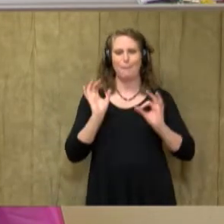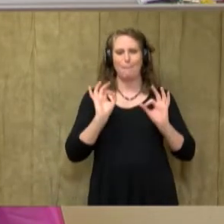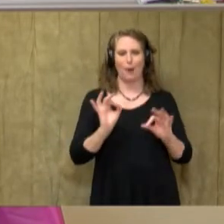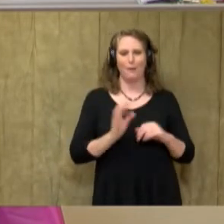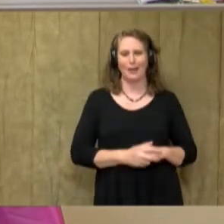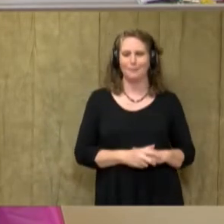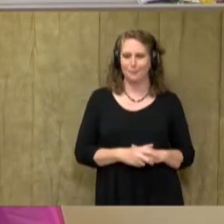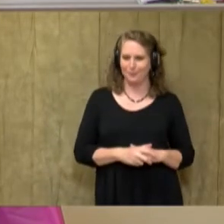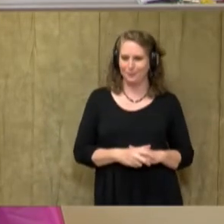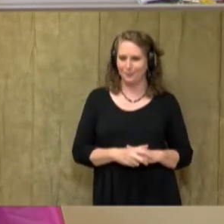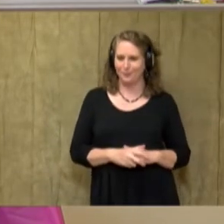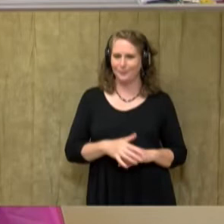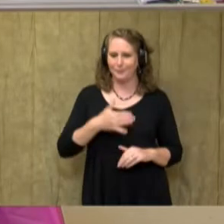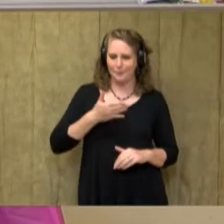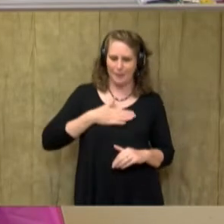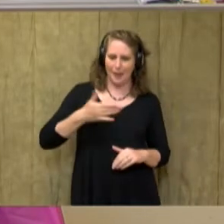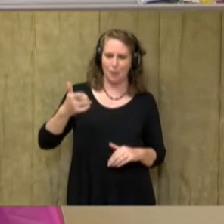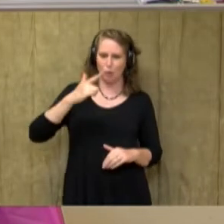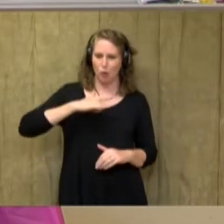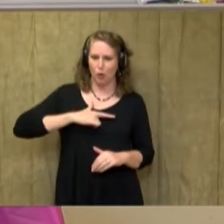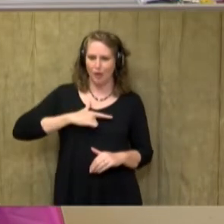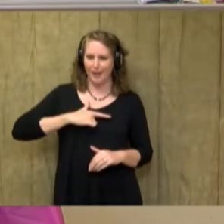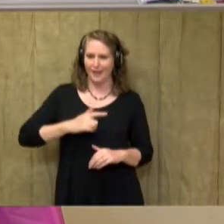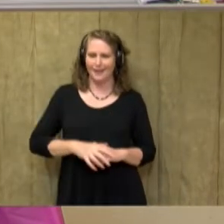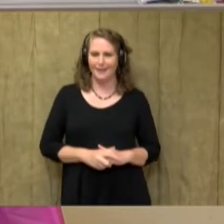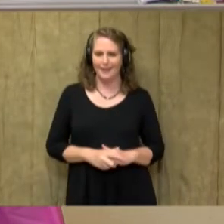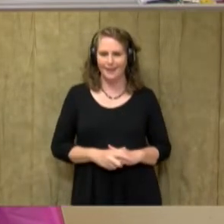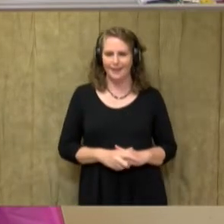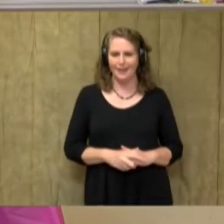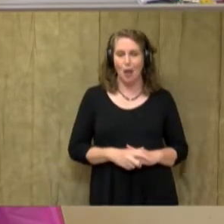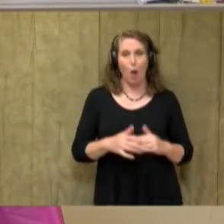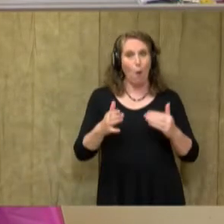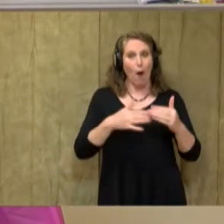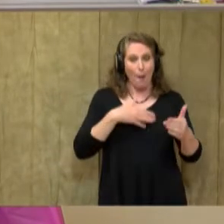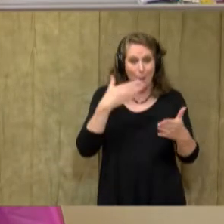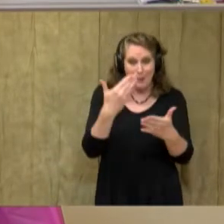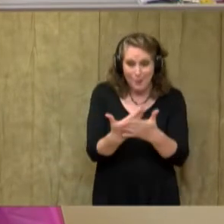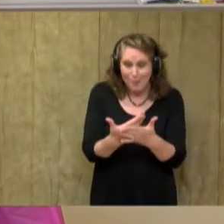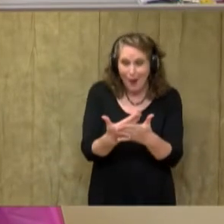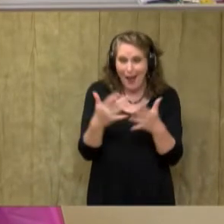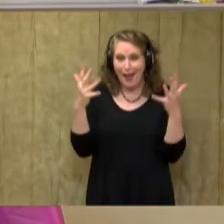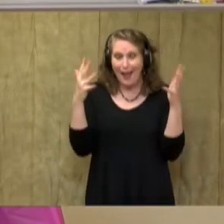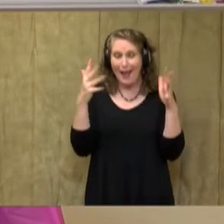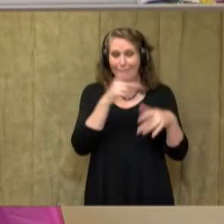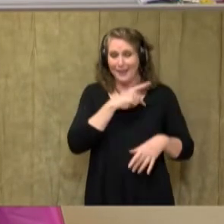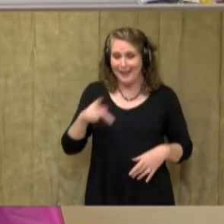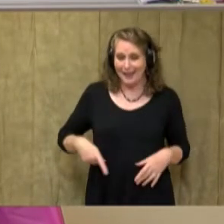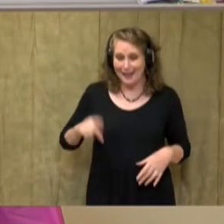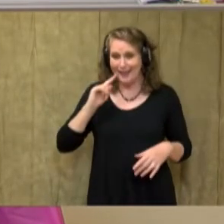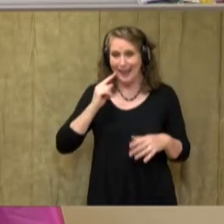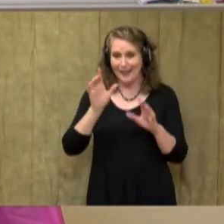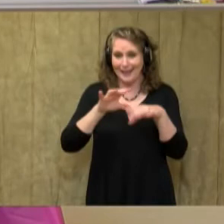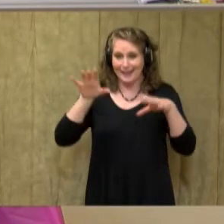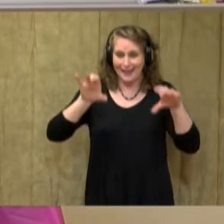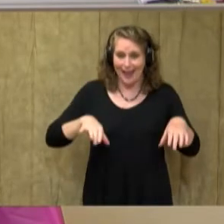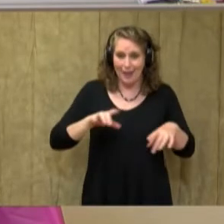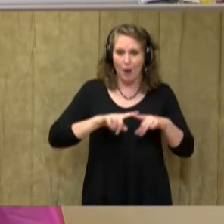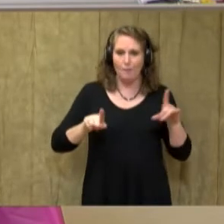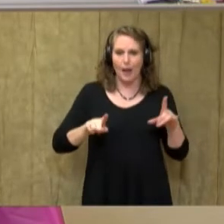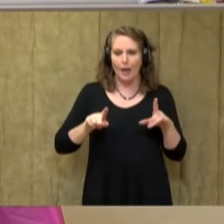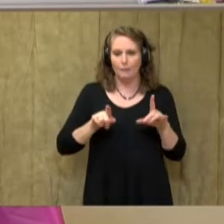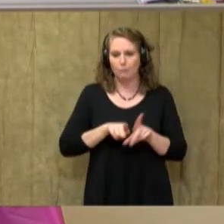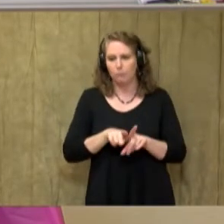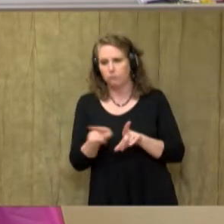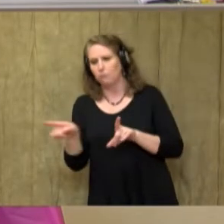Okay, so my turn. All right, where am I? Here I go. All right, we're almost there. We're almost to King Candy's castle, but